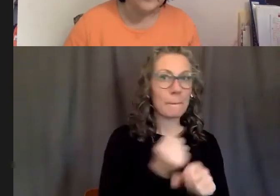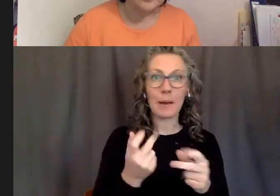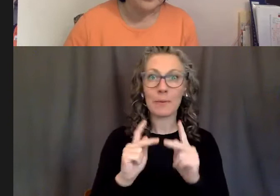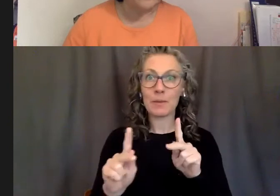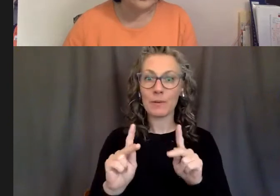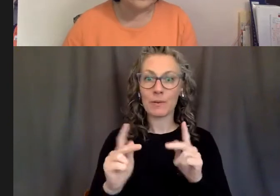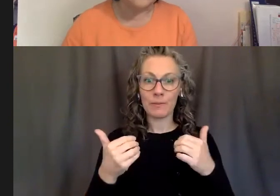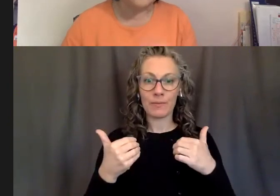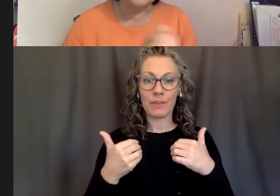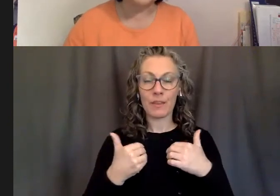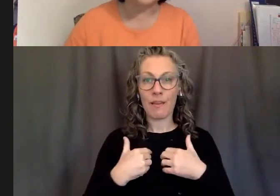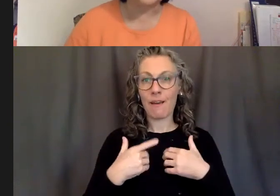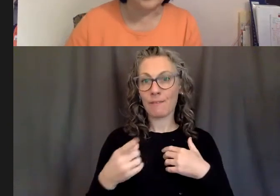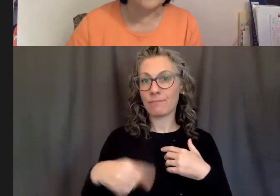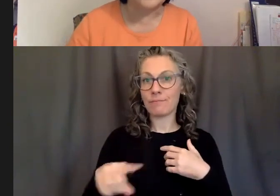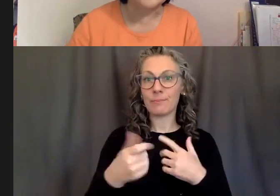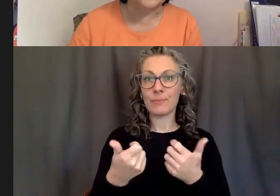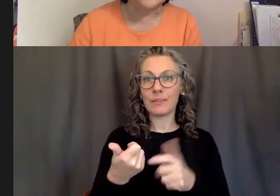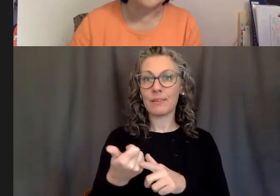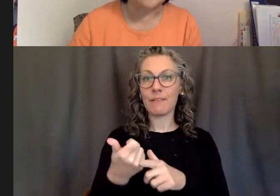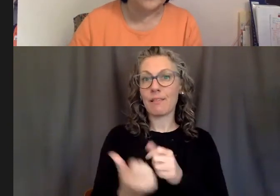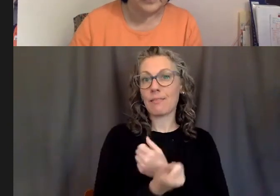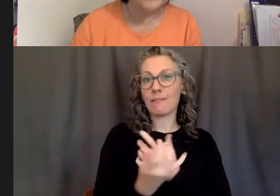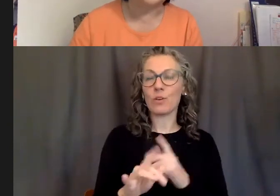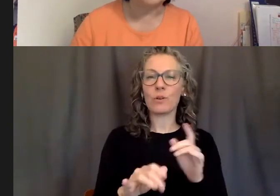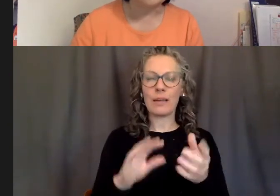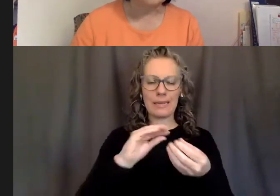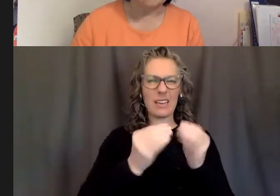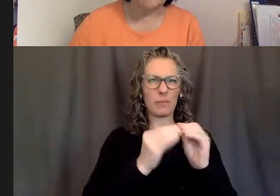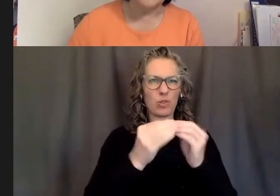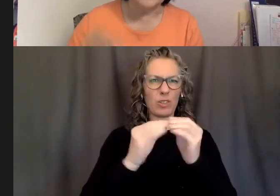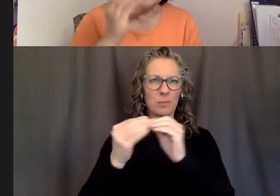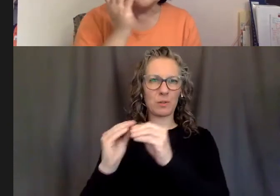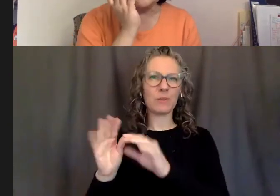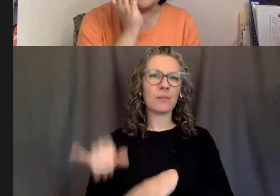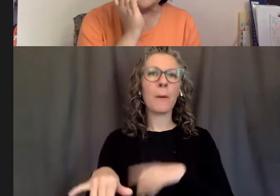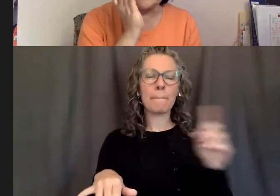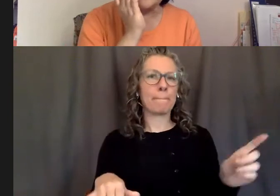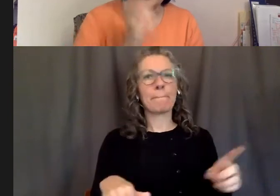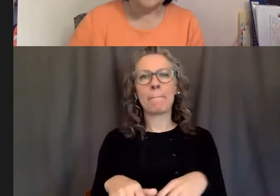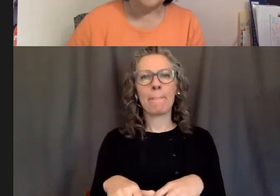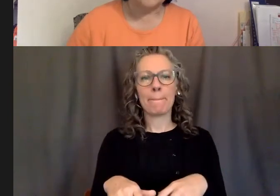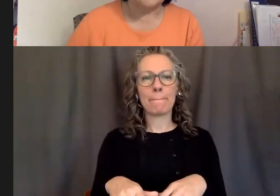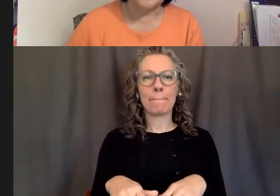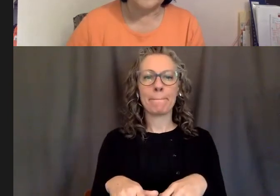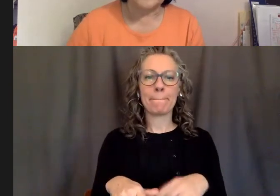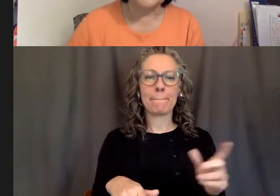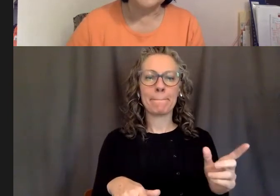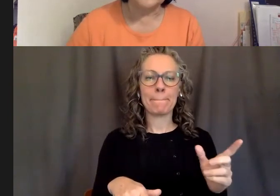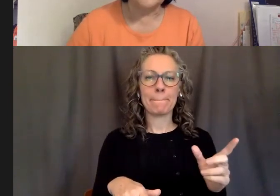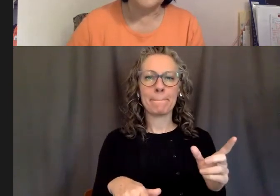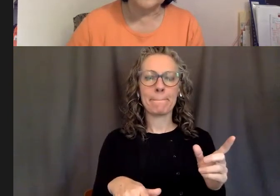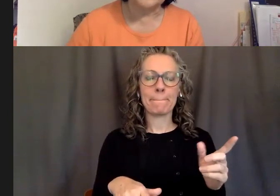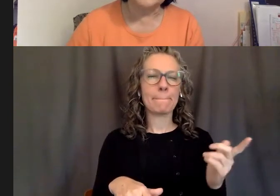have loving you? Or, so the dollars or the numbers. And I want you to know that it